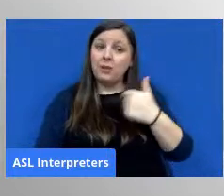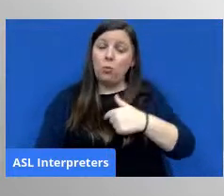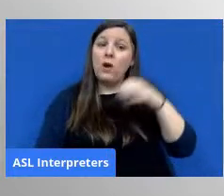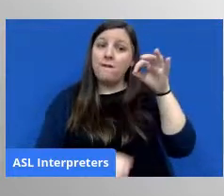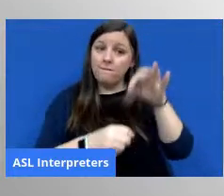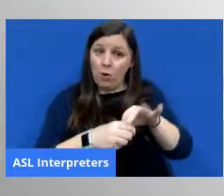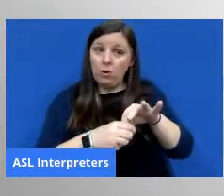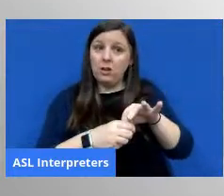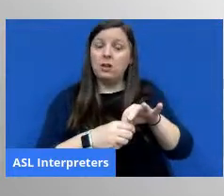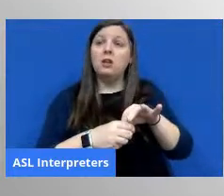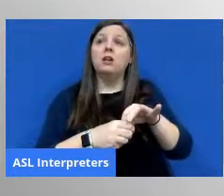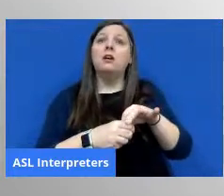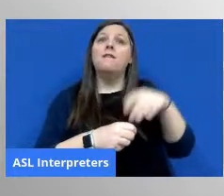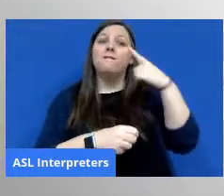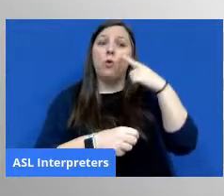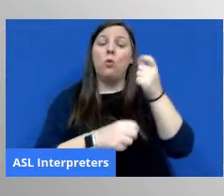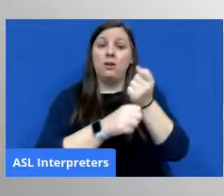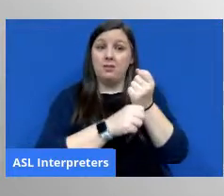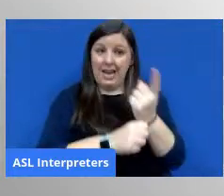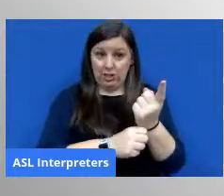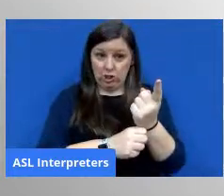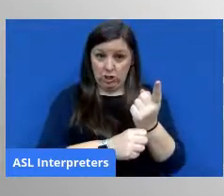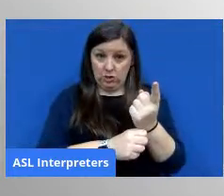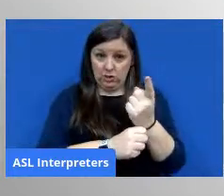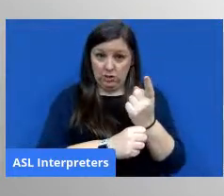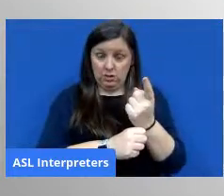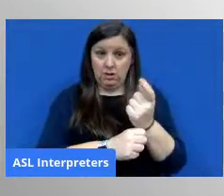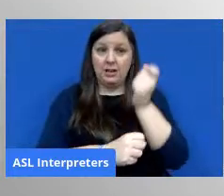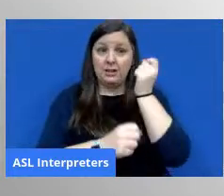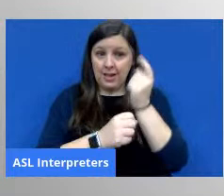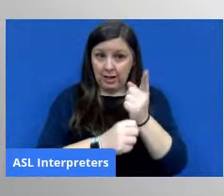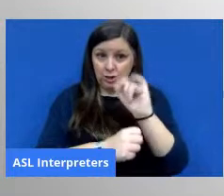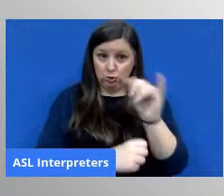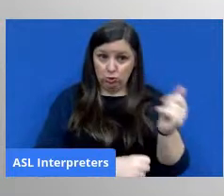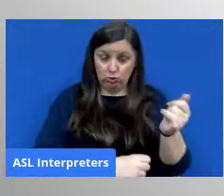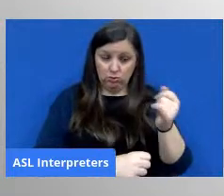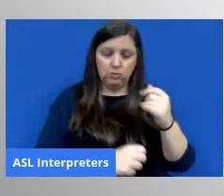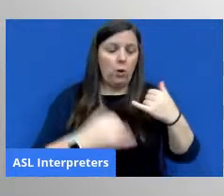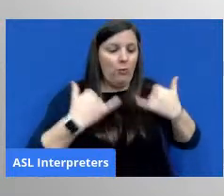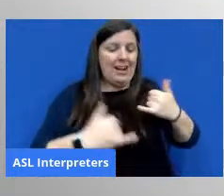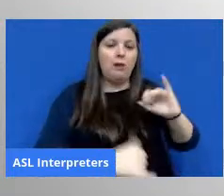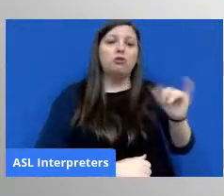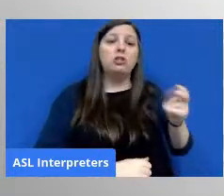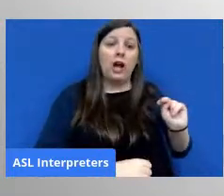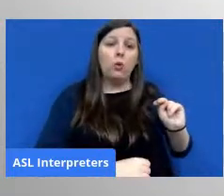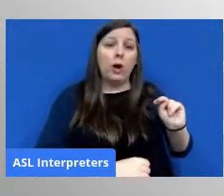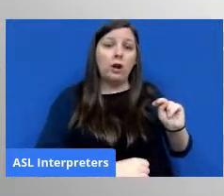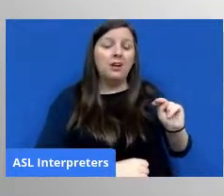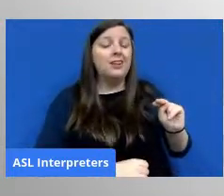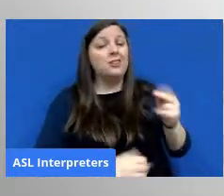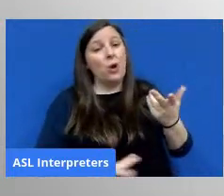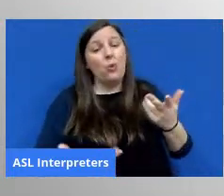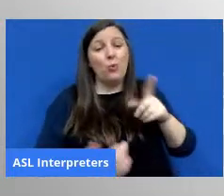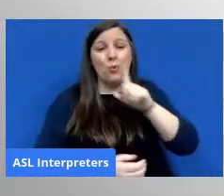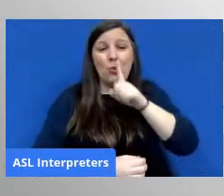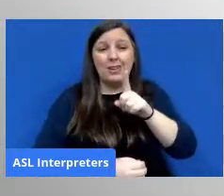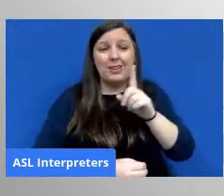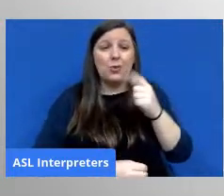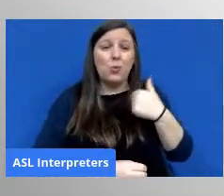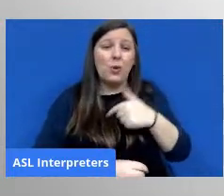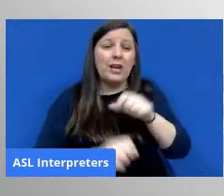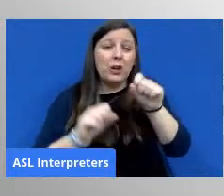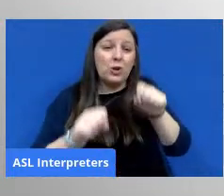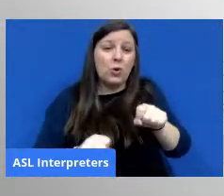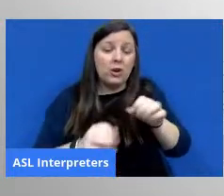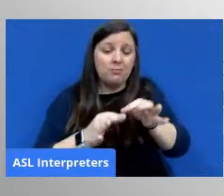on next year's. So it's January. So, you know, conceivably we could